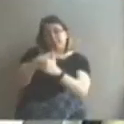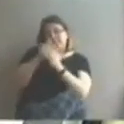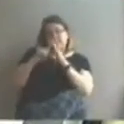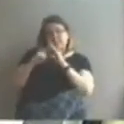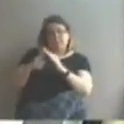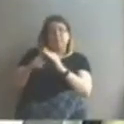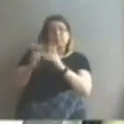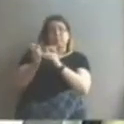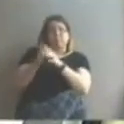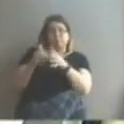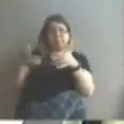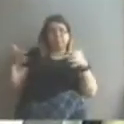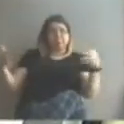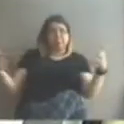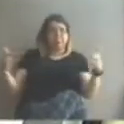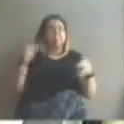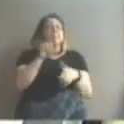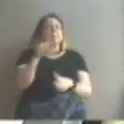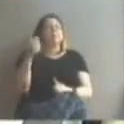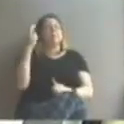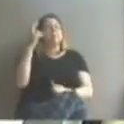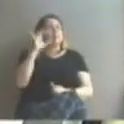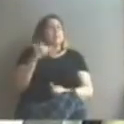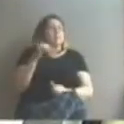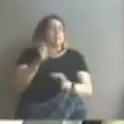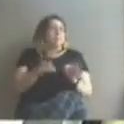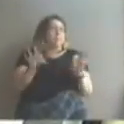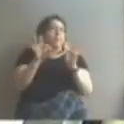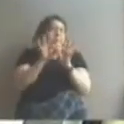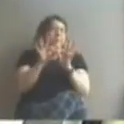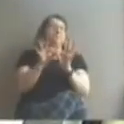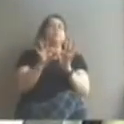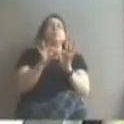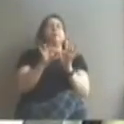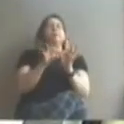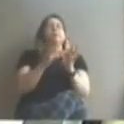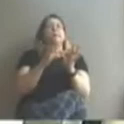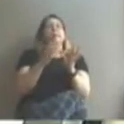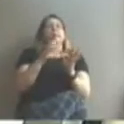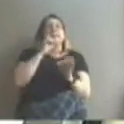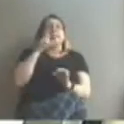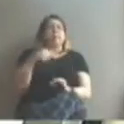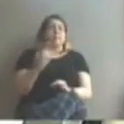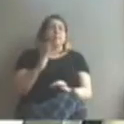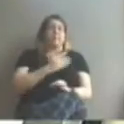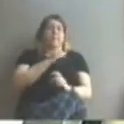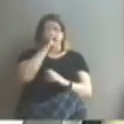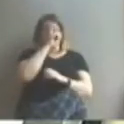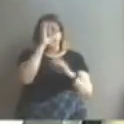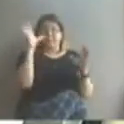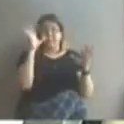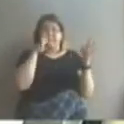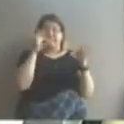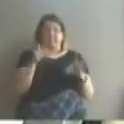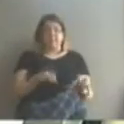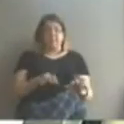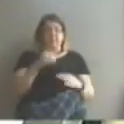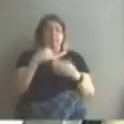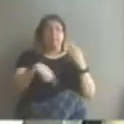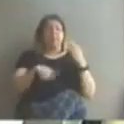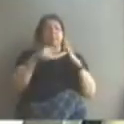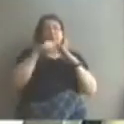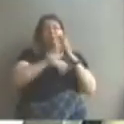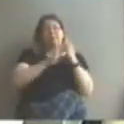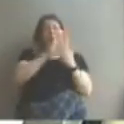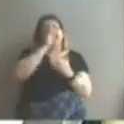build capacity. And the other reason why that's important is because beyond our vision definition of what deeper learning is,